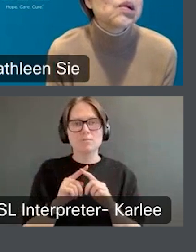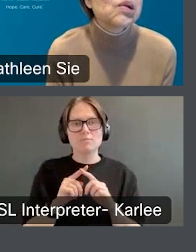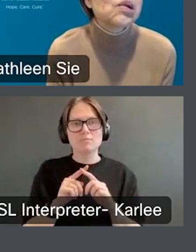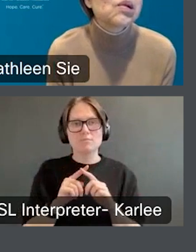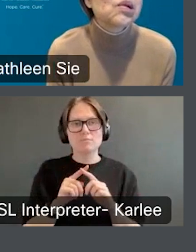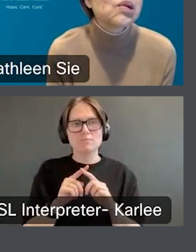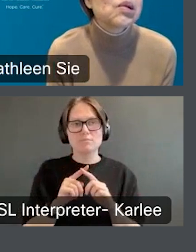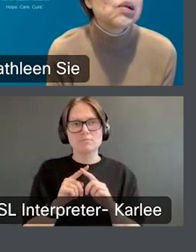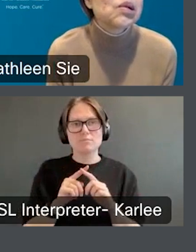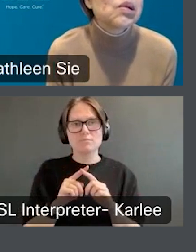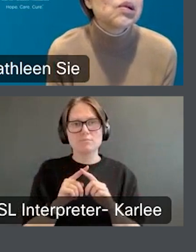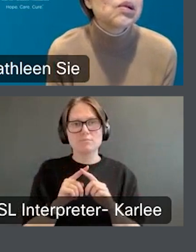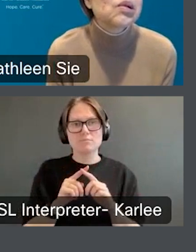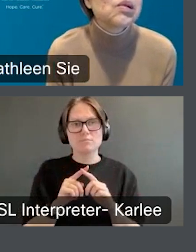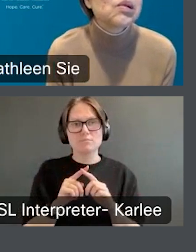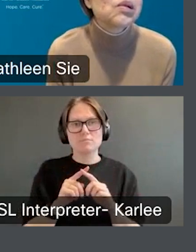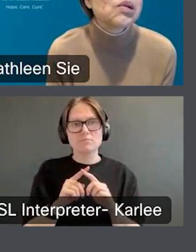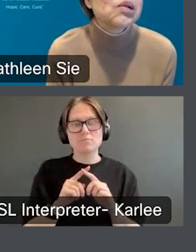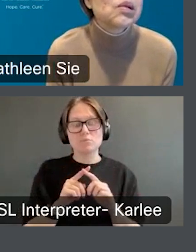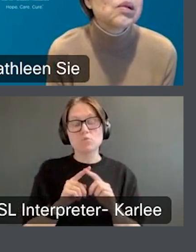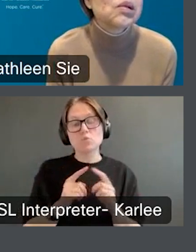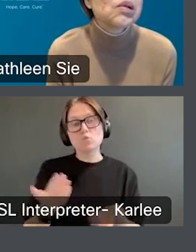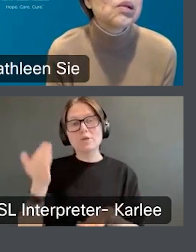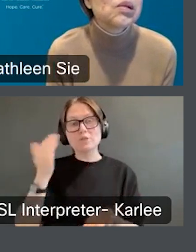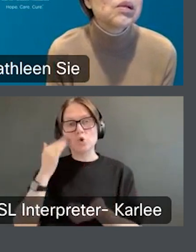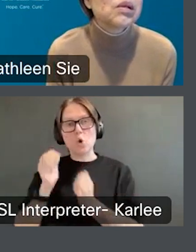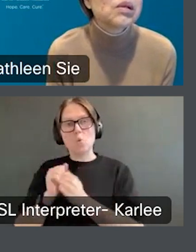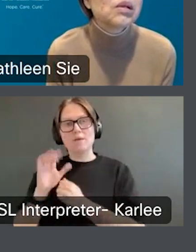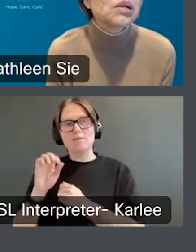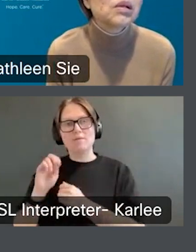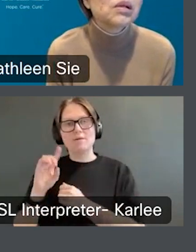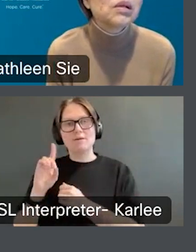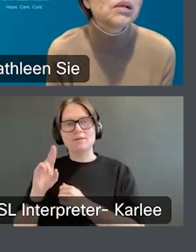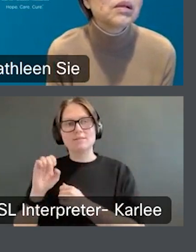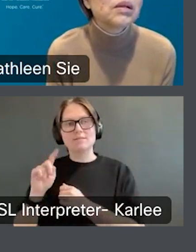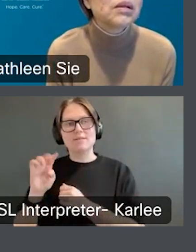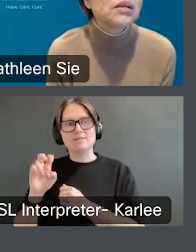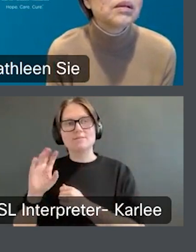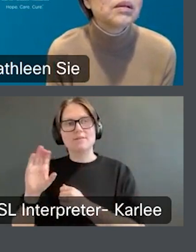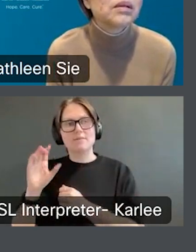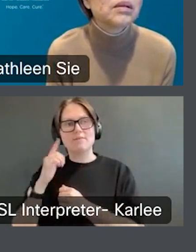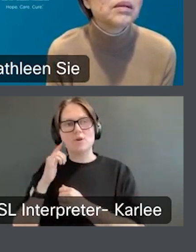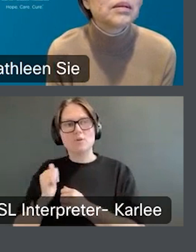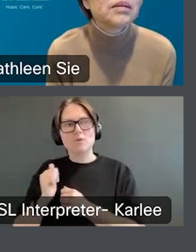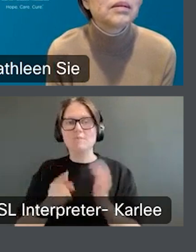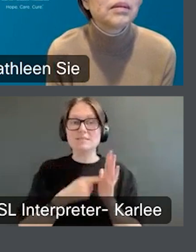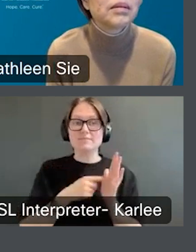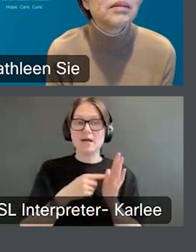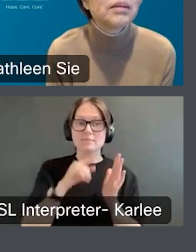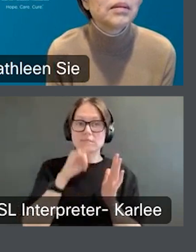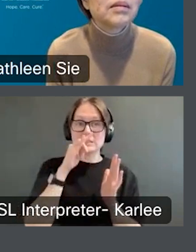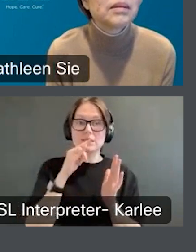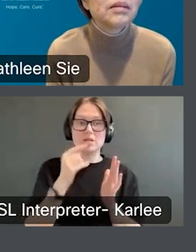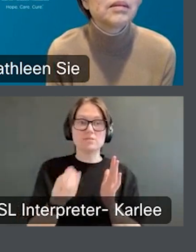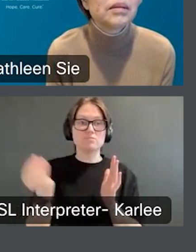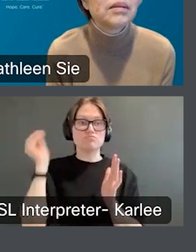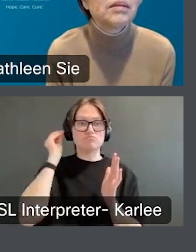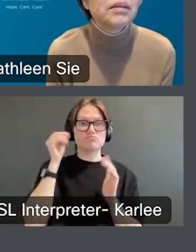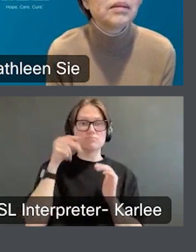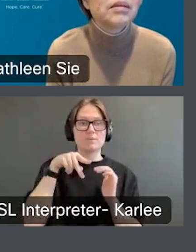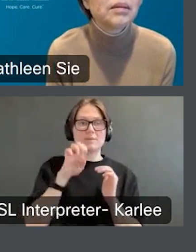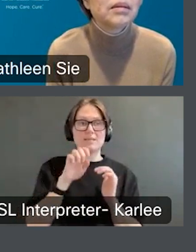the conductive loss, but sometimes kids get PE tubes and they don't actually have a loss, but that's in a